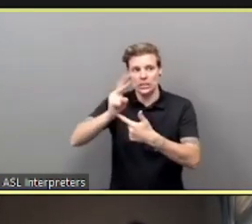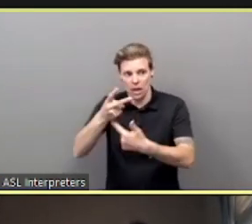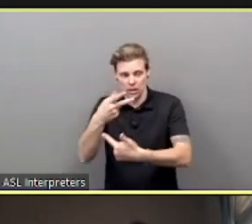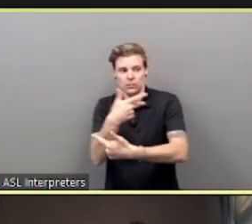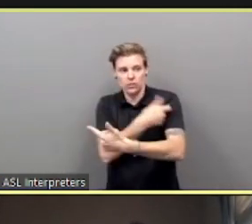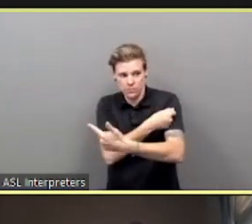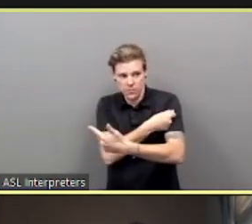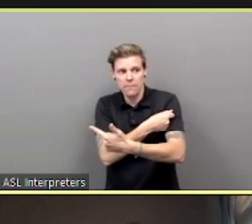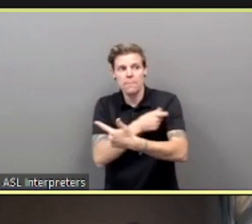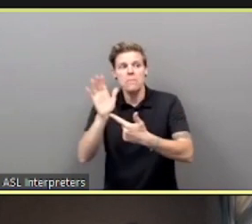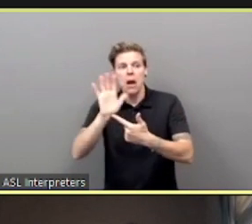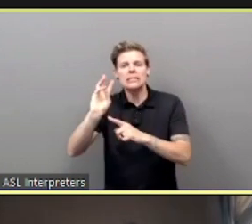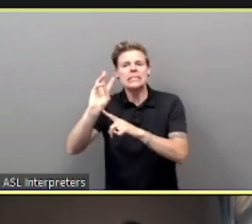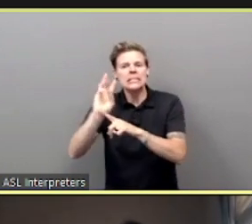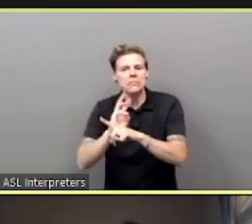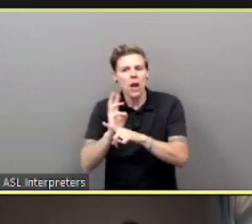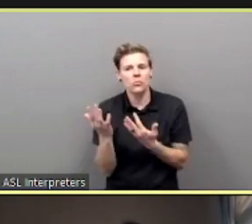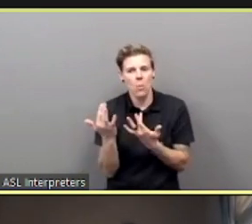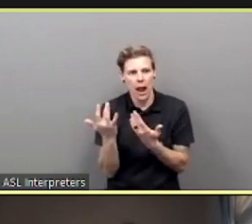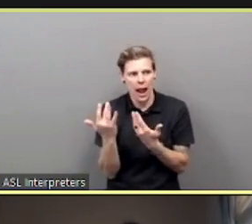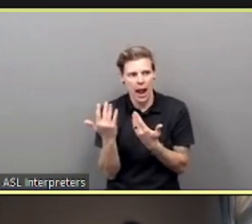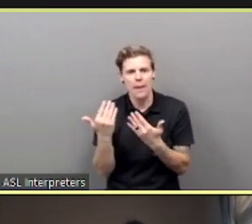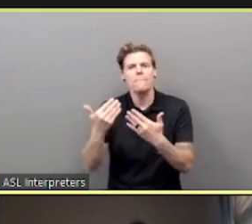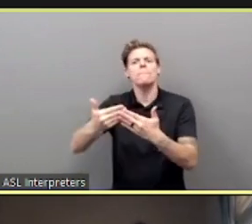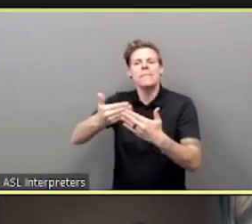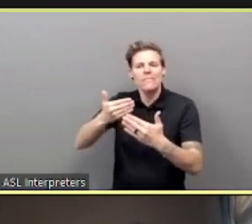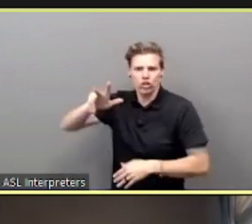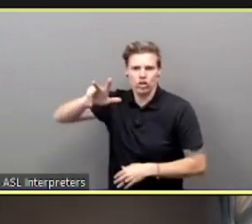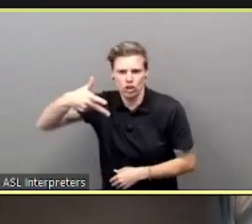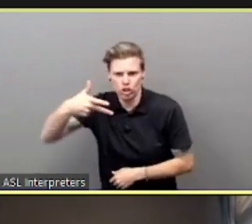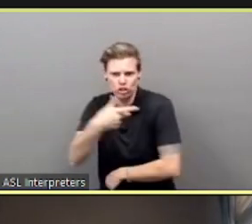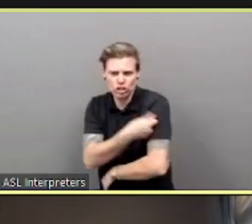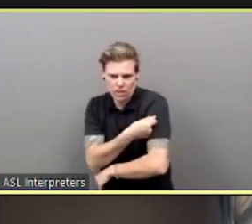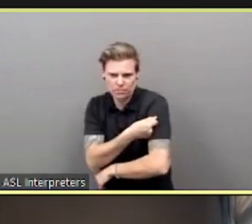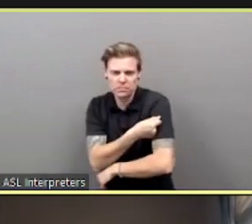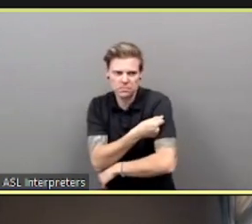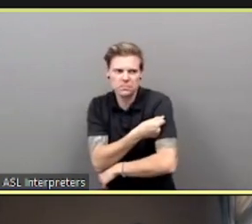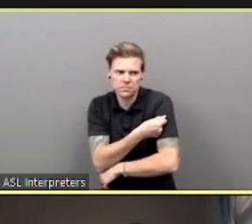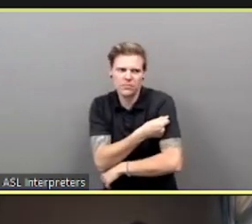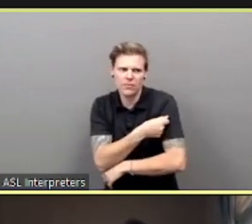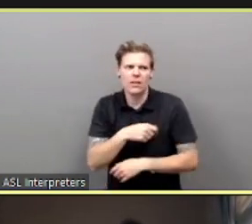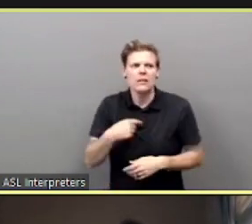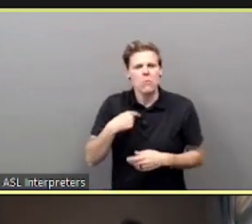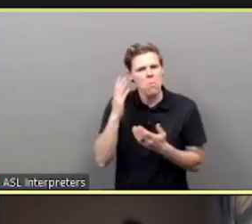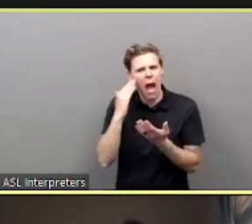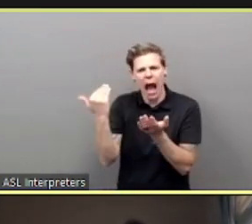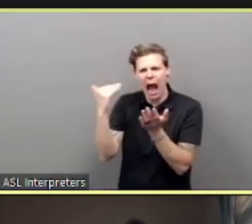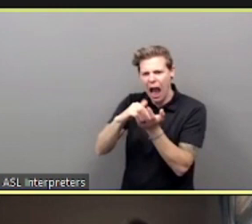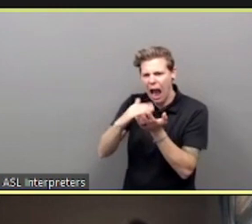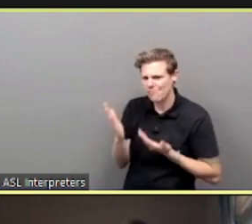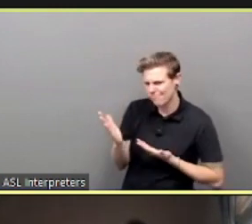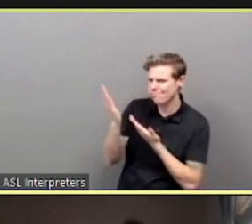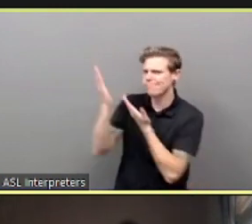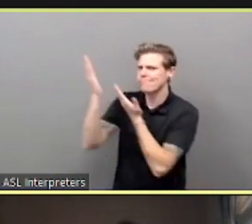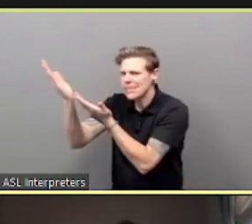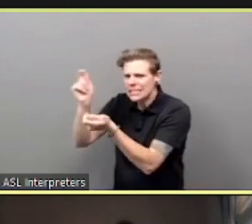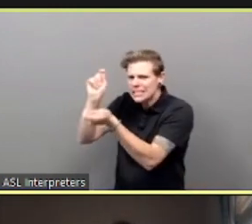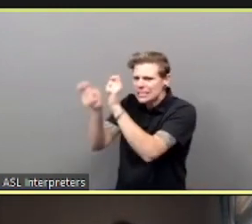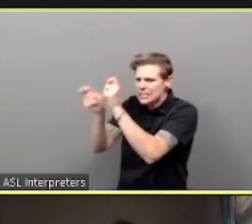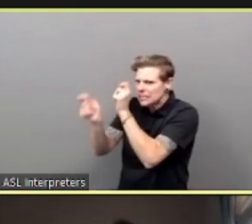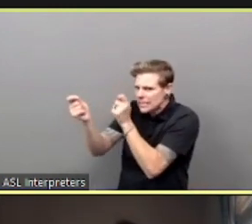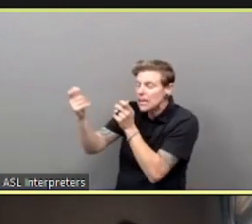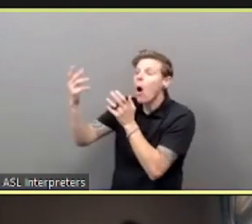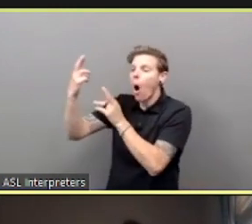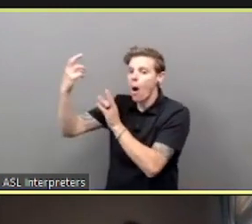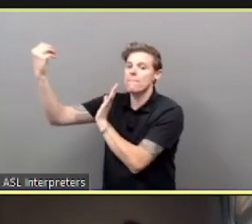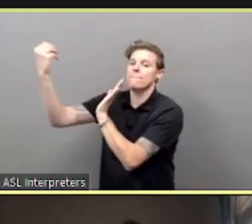details, finalizing tomorrow, and then the New Mexico Medical Advisory Team will then review